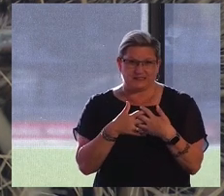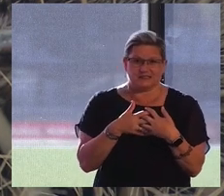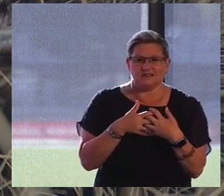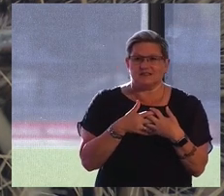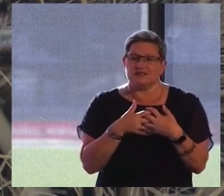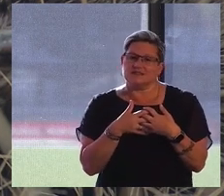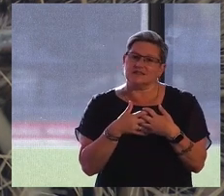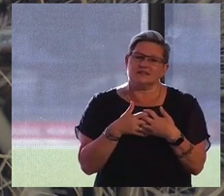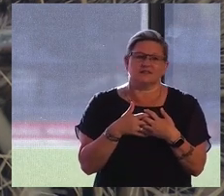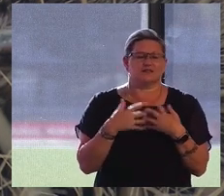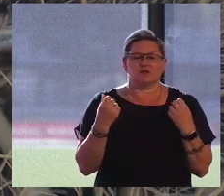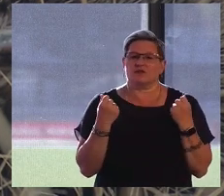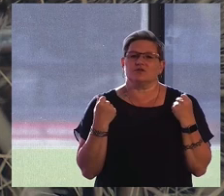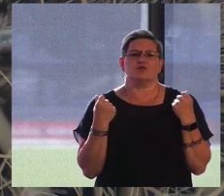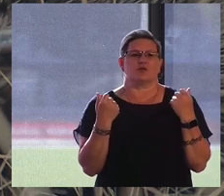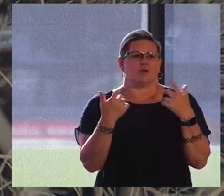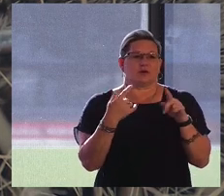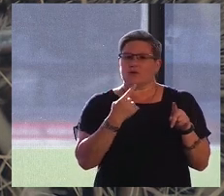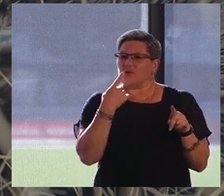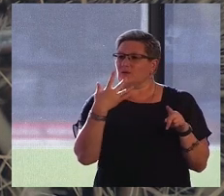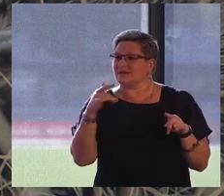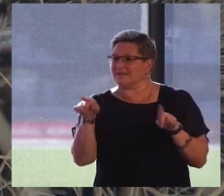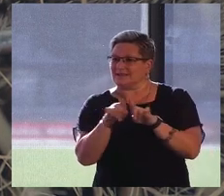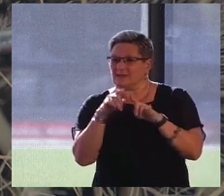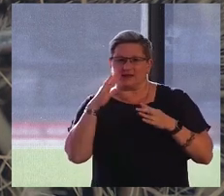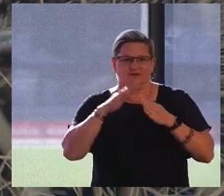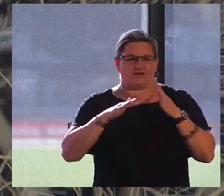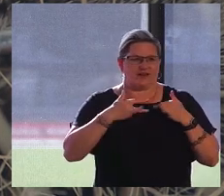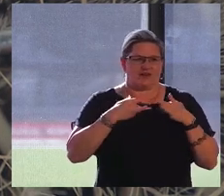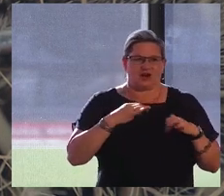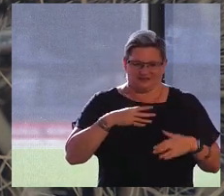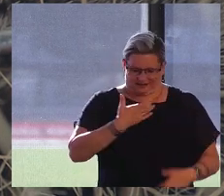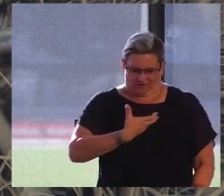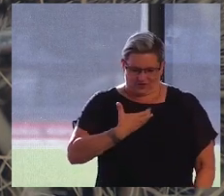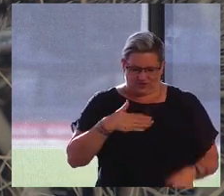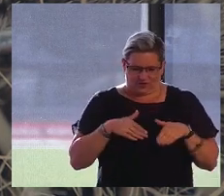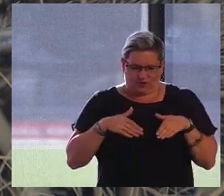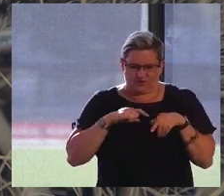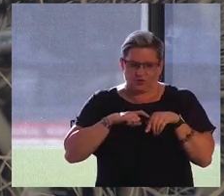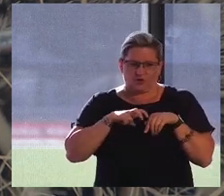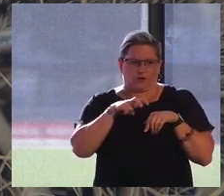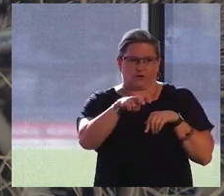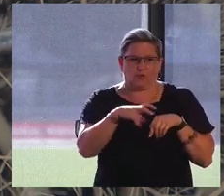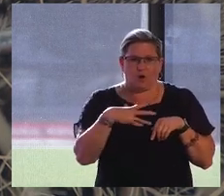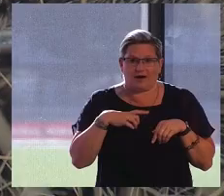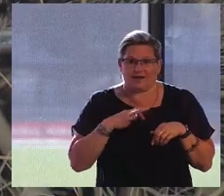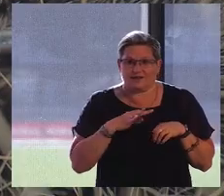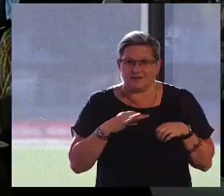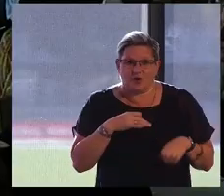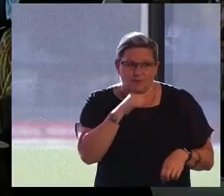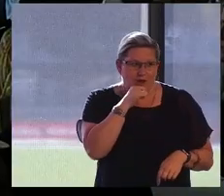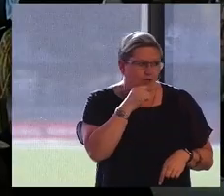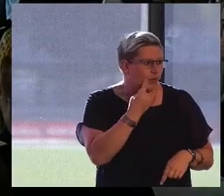Yeah, who's had that experience of feeling like out of your comfort zone because, you know, because you're not male? A few of